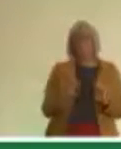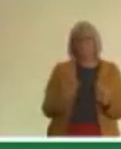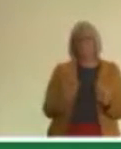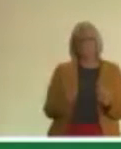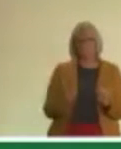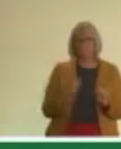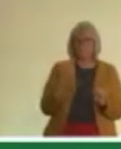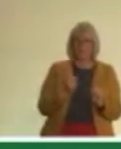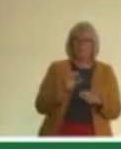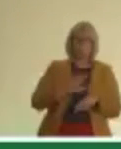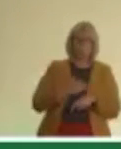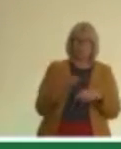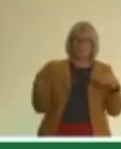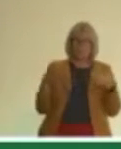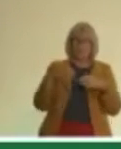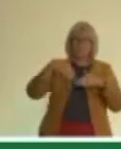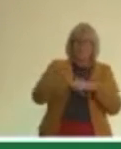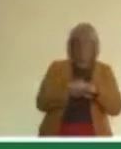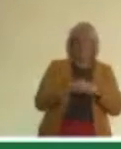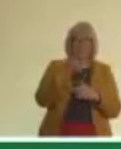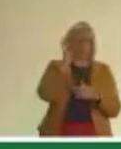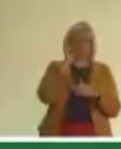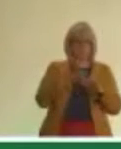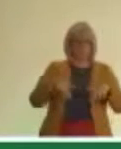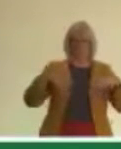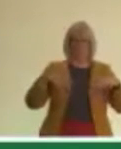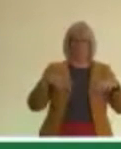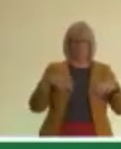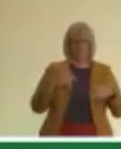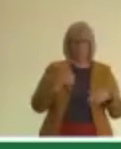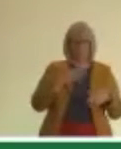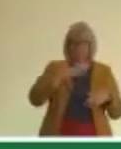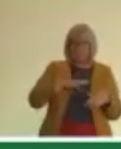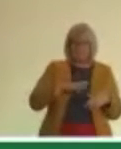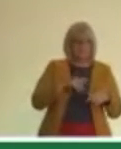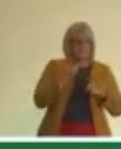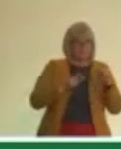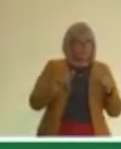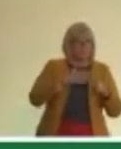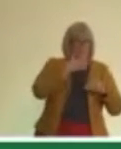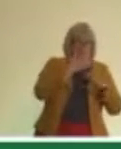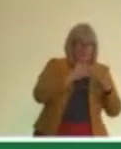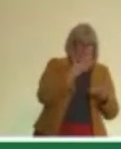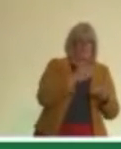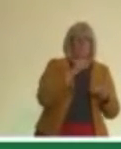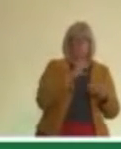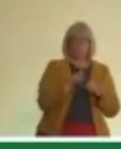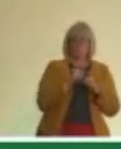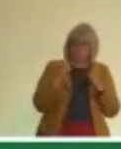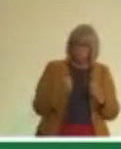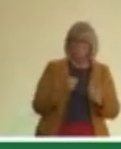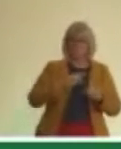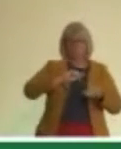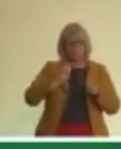need is these positive storytellers with effective voices, not just telling stories, but getting change done. I've seen